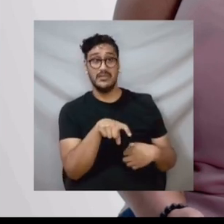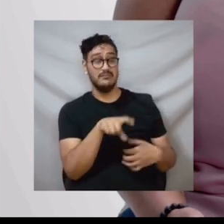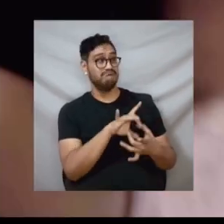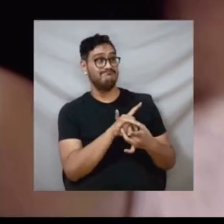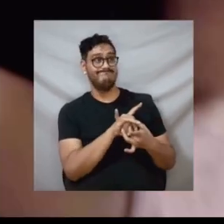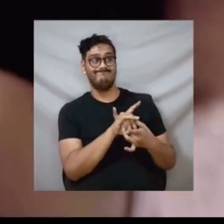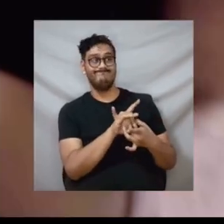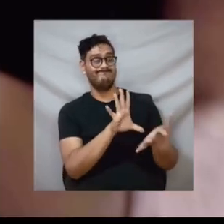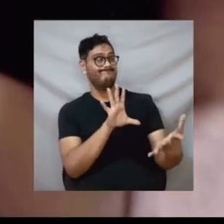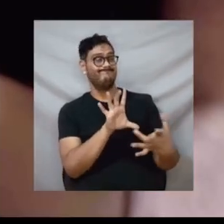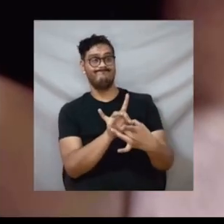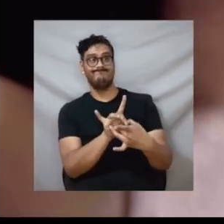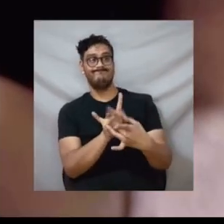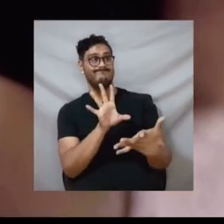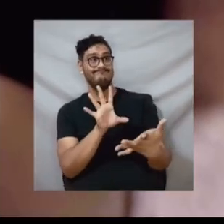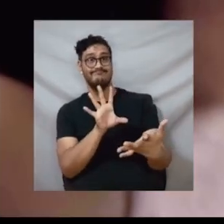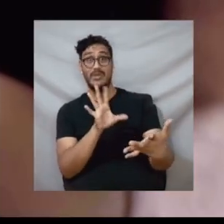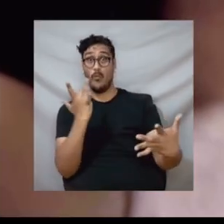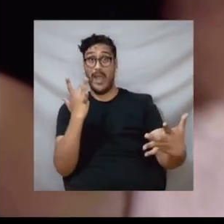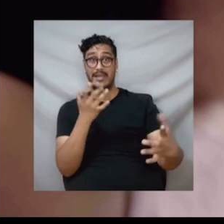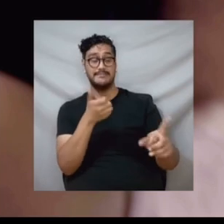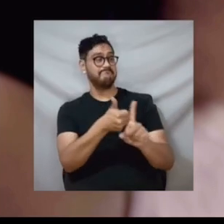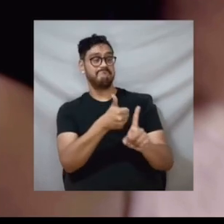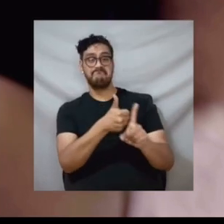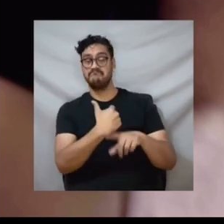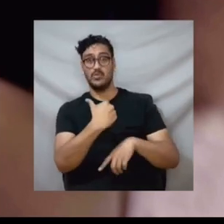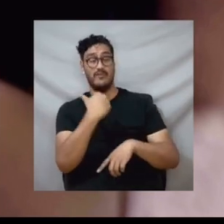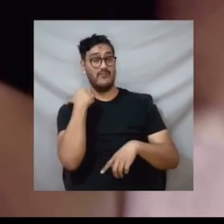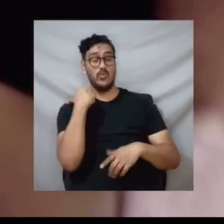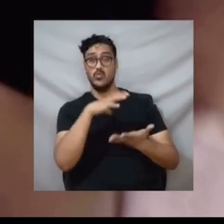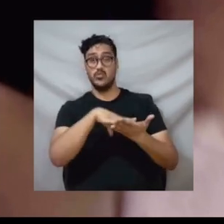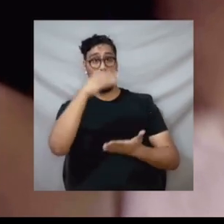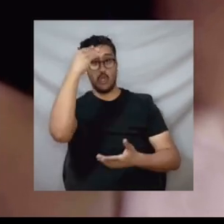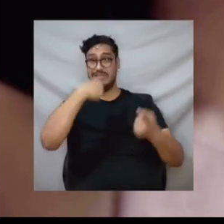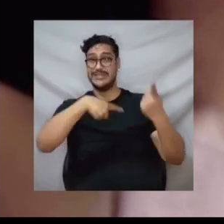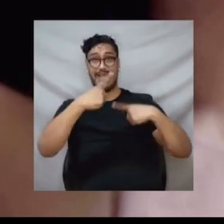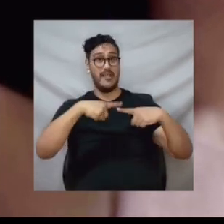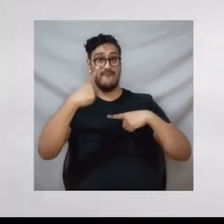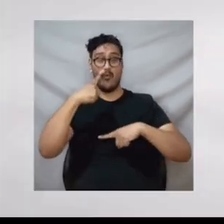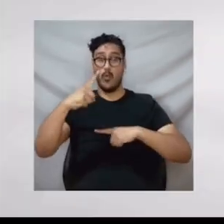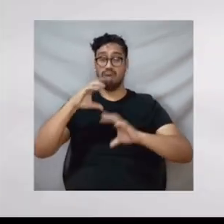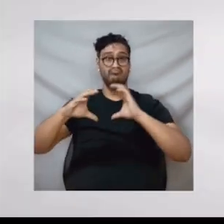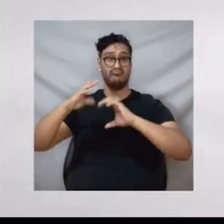just you know willing to learn sign language to communicate with rich